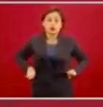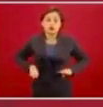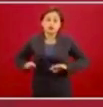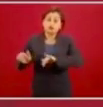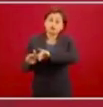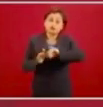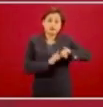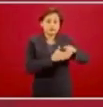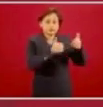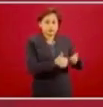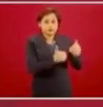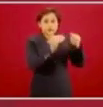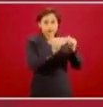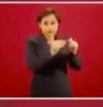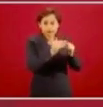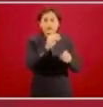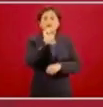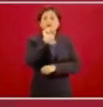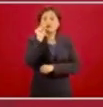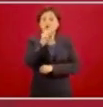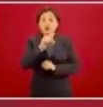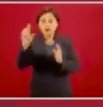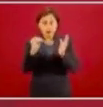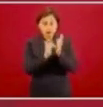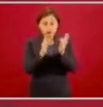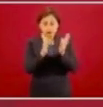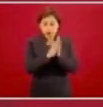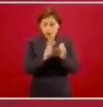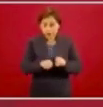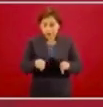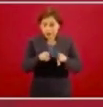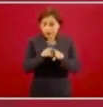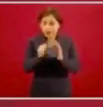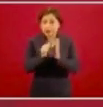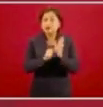by chronic diseases and